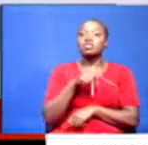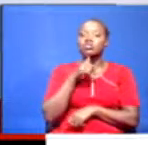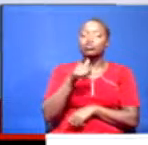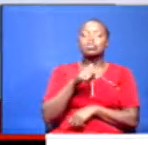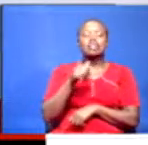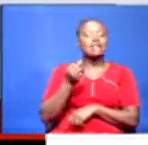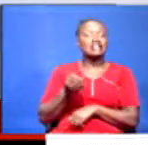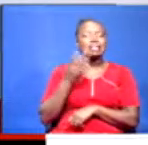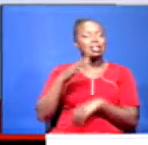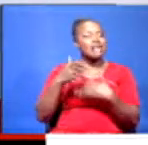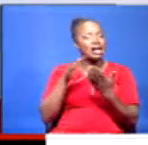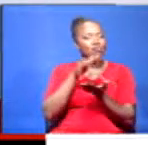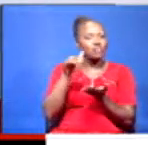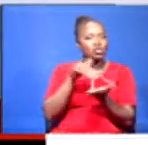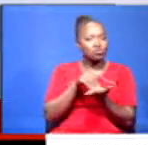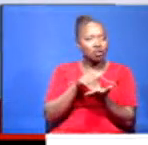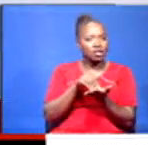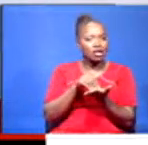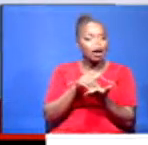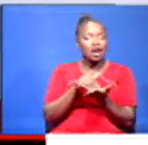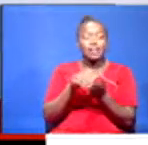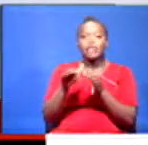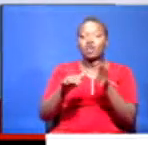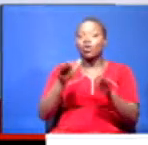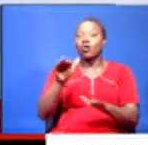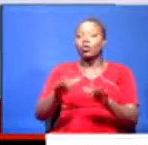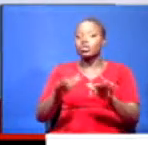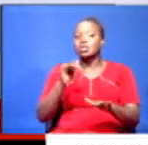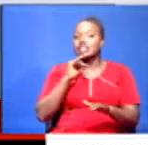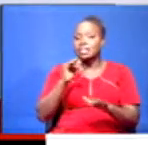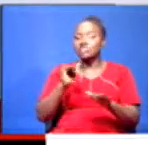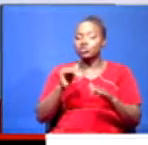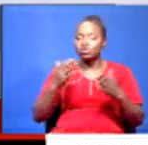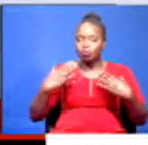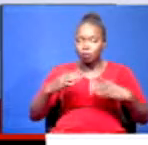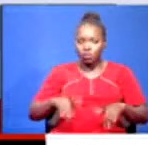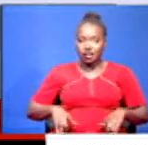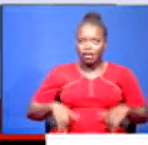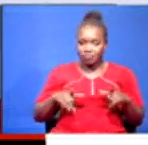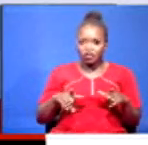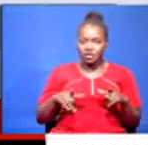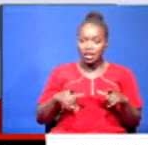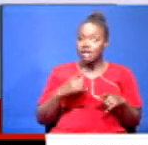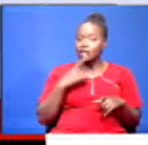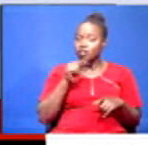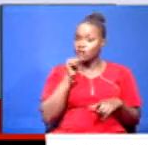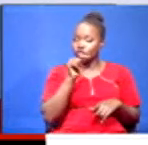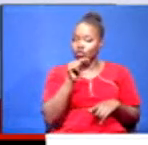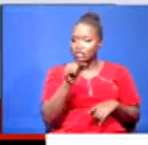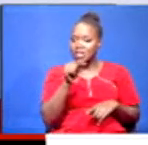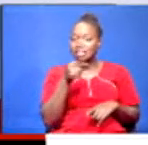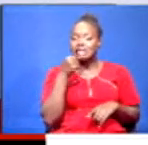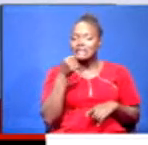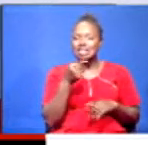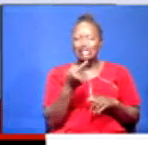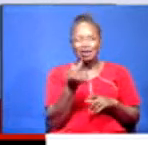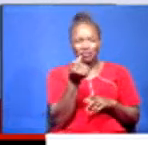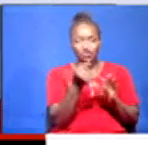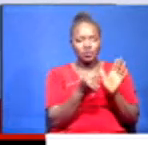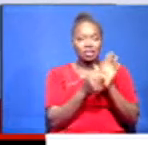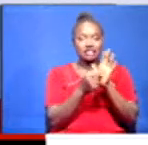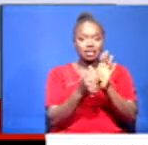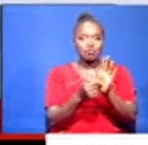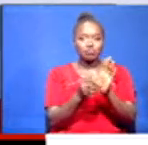how central the ocean is to human existence. And for this, let me just cite a few examples